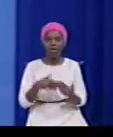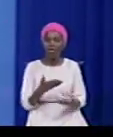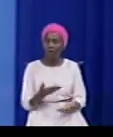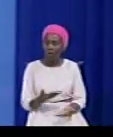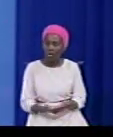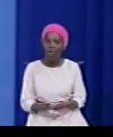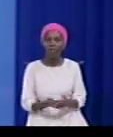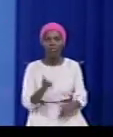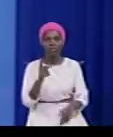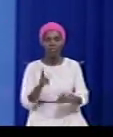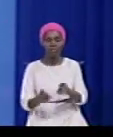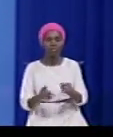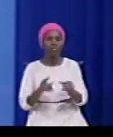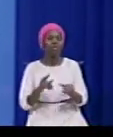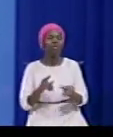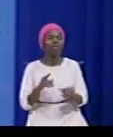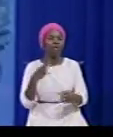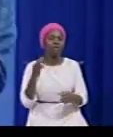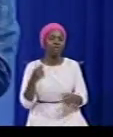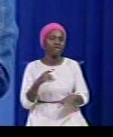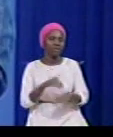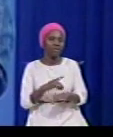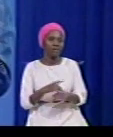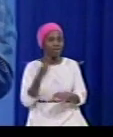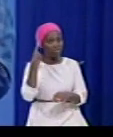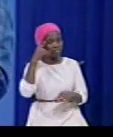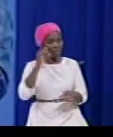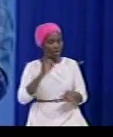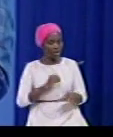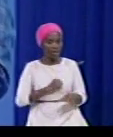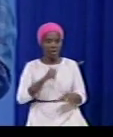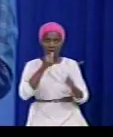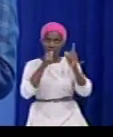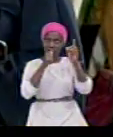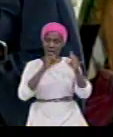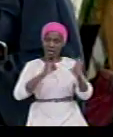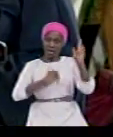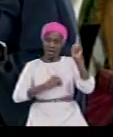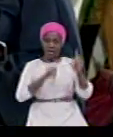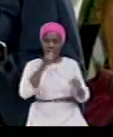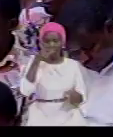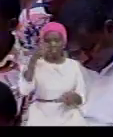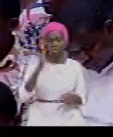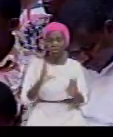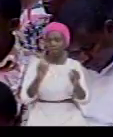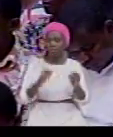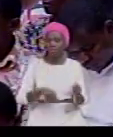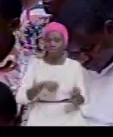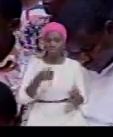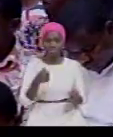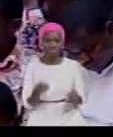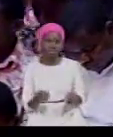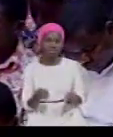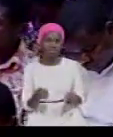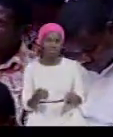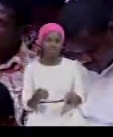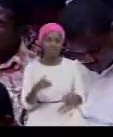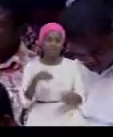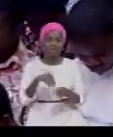ends of the earth, for I am God and there is none else. In Isaiah